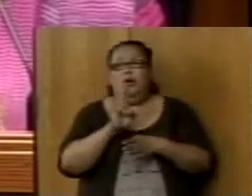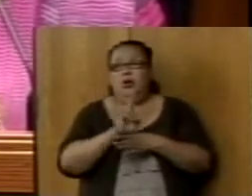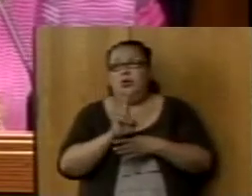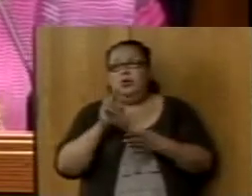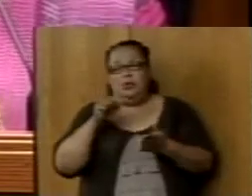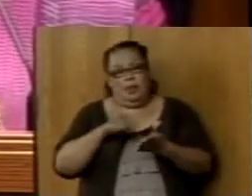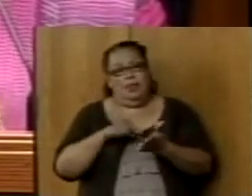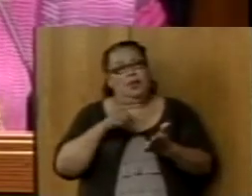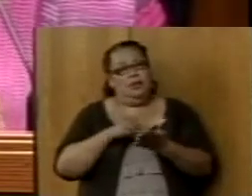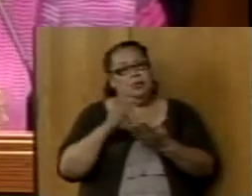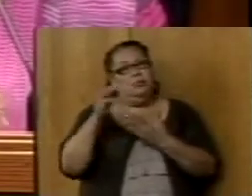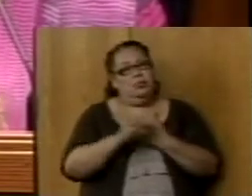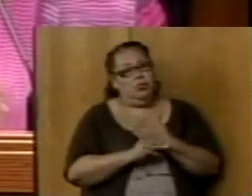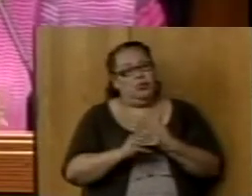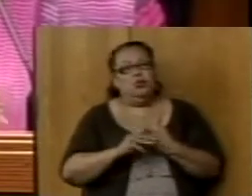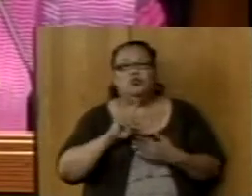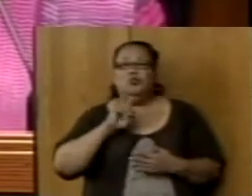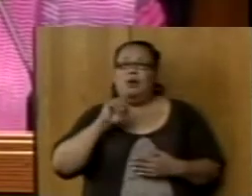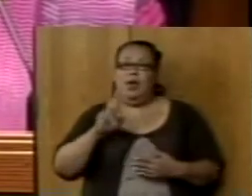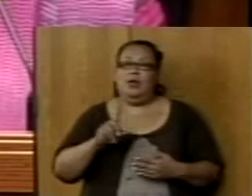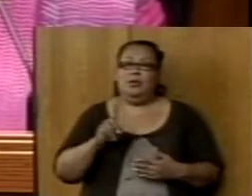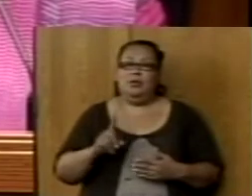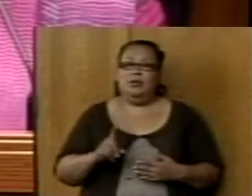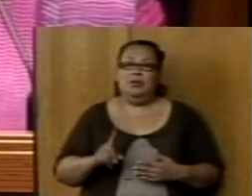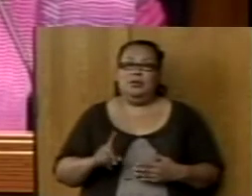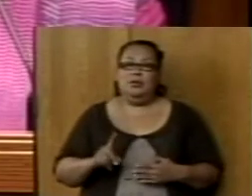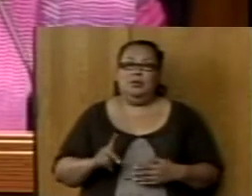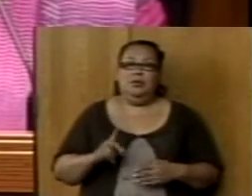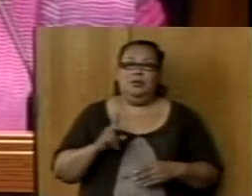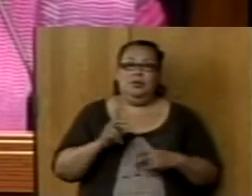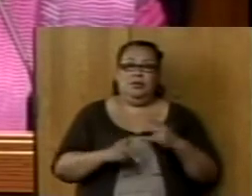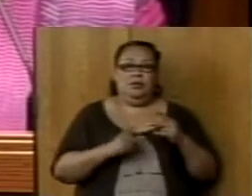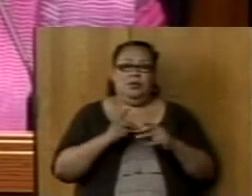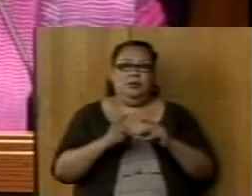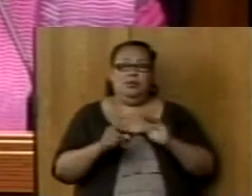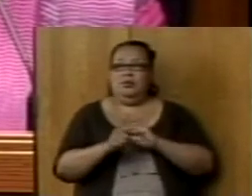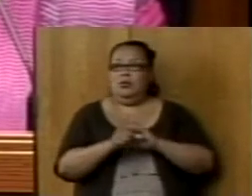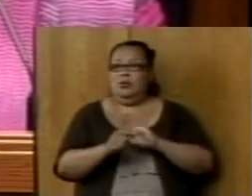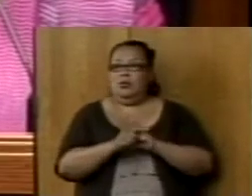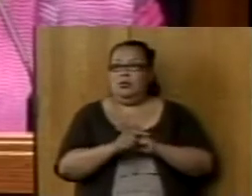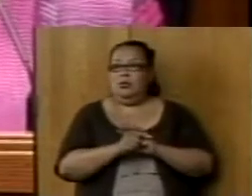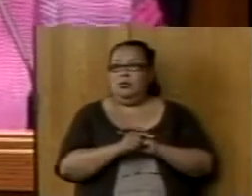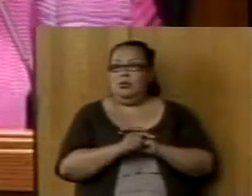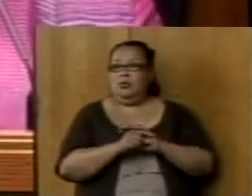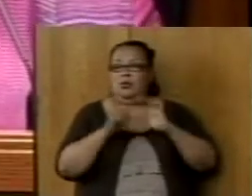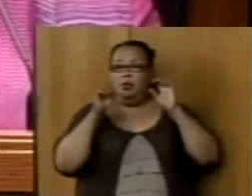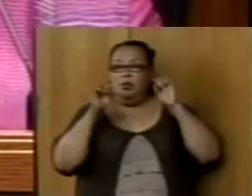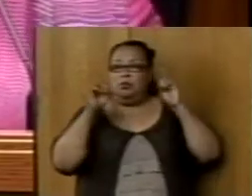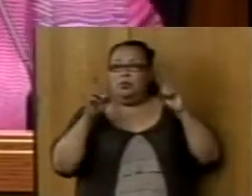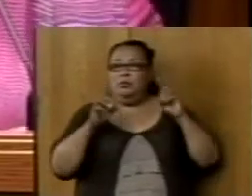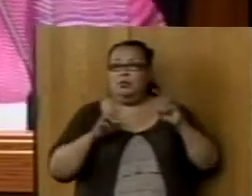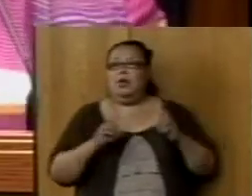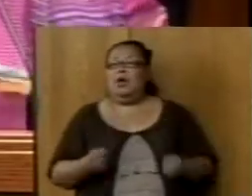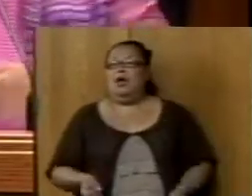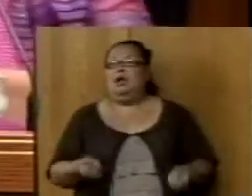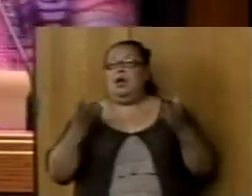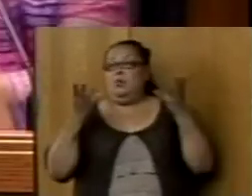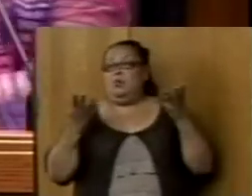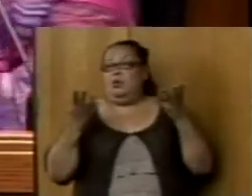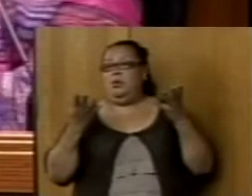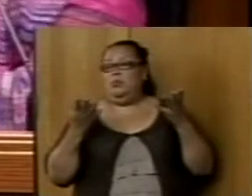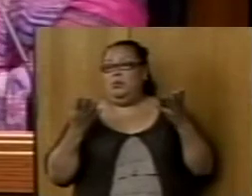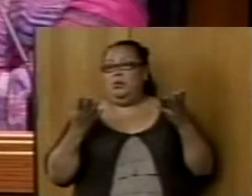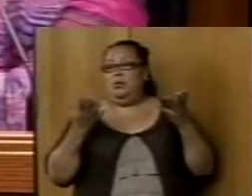this program to actually get those types of ratings or the grades or educating the child? And how many of them